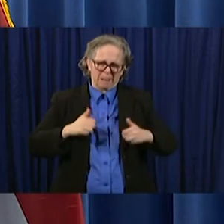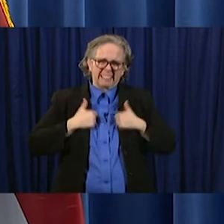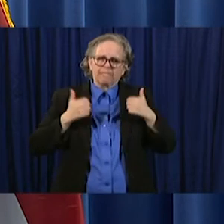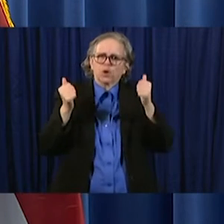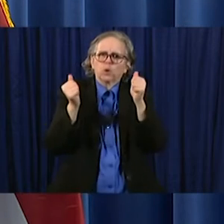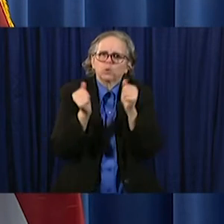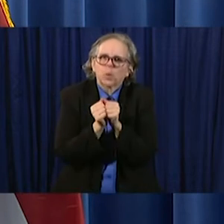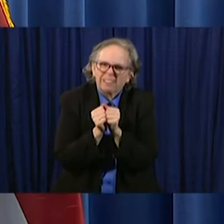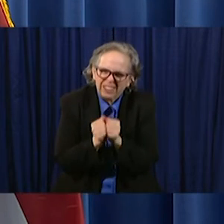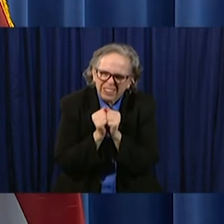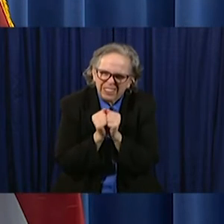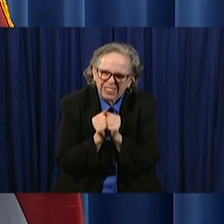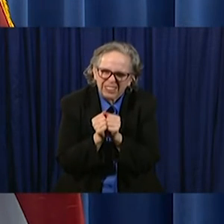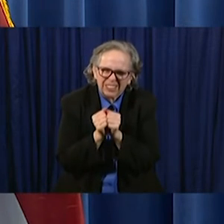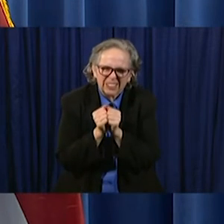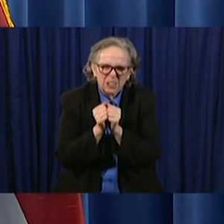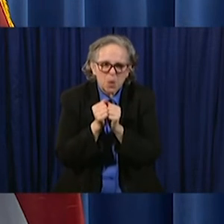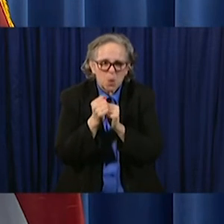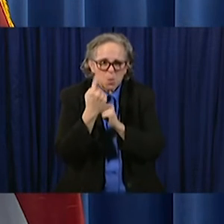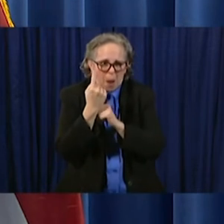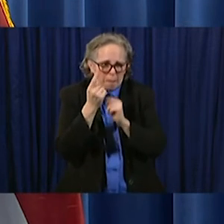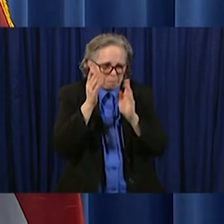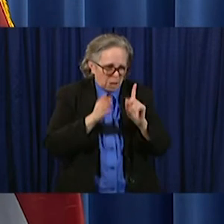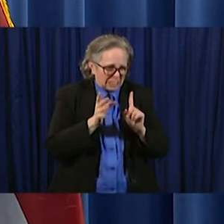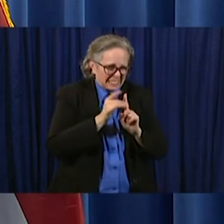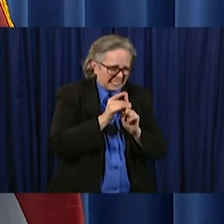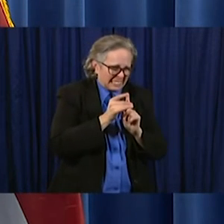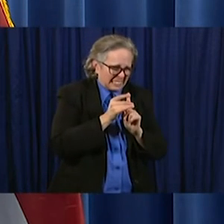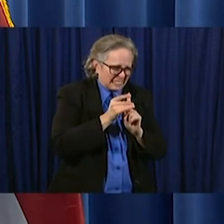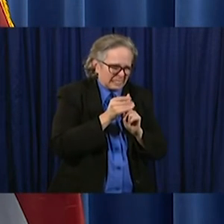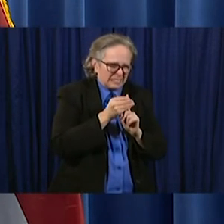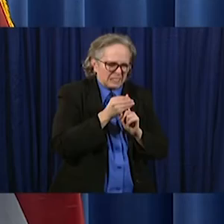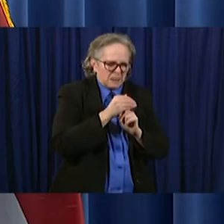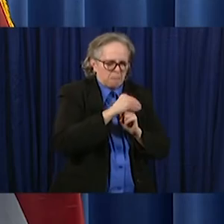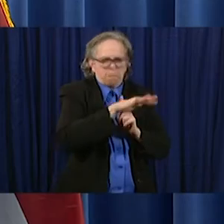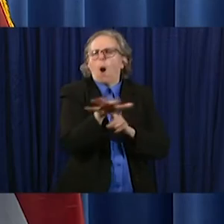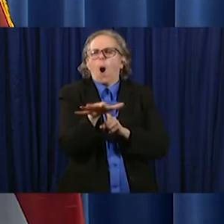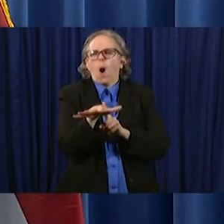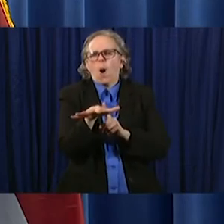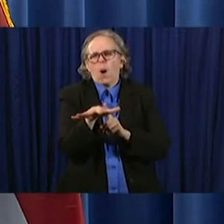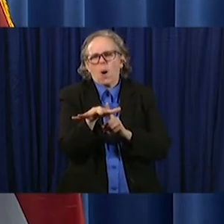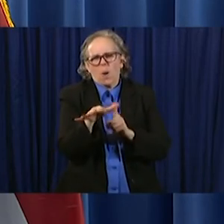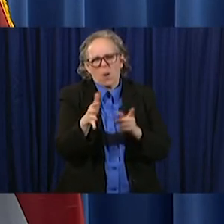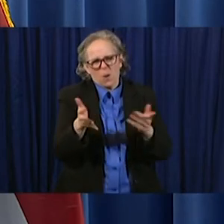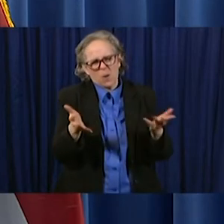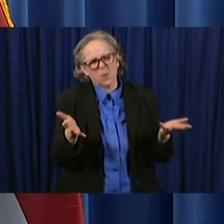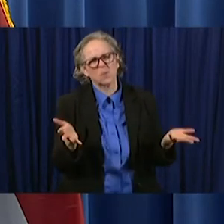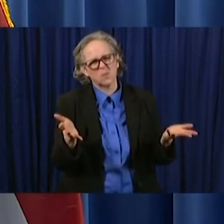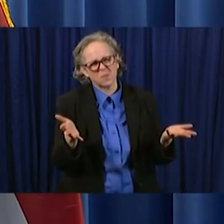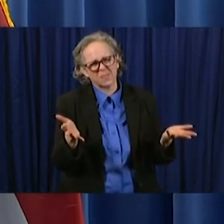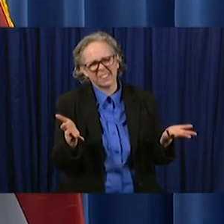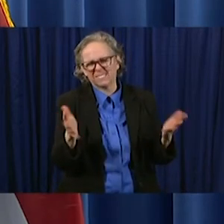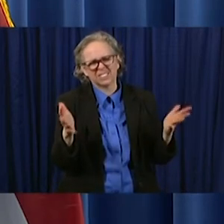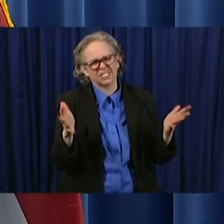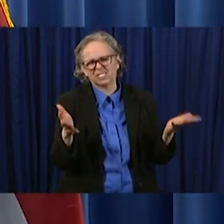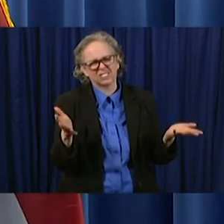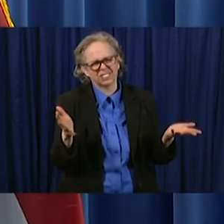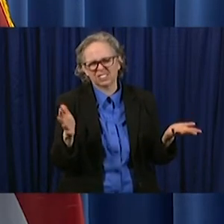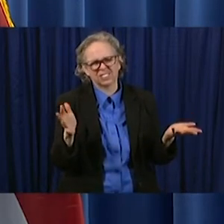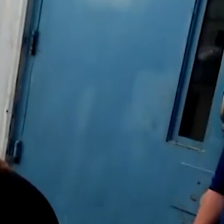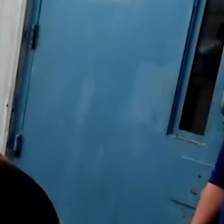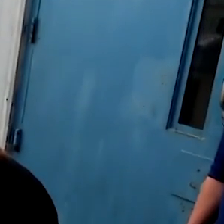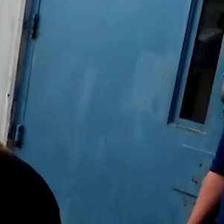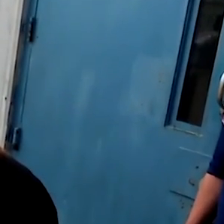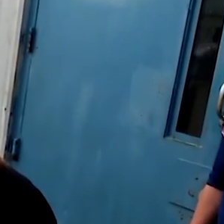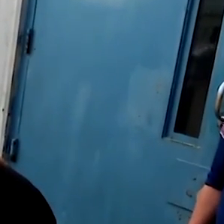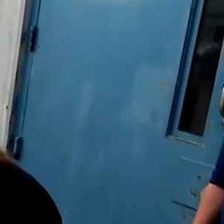-19 gets inside the gate, inside the door, you know, it spreads and it spreads very, very significantly.